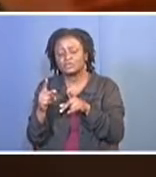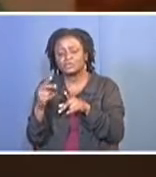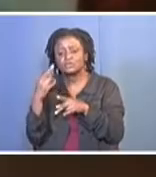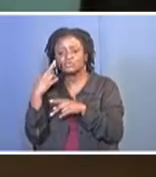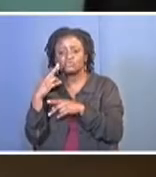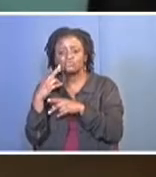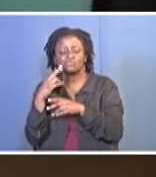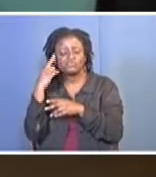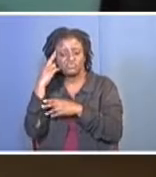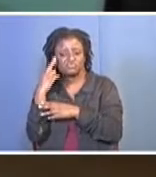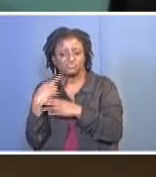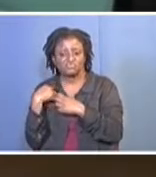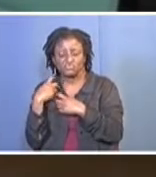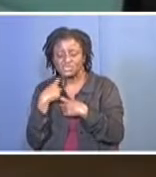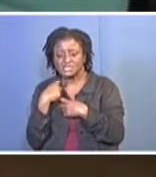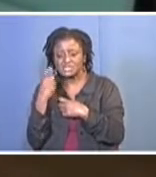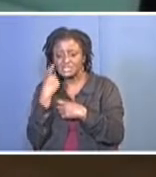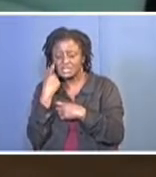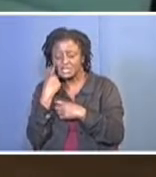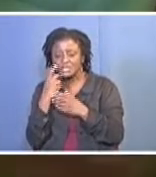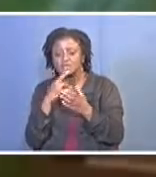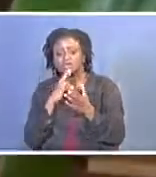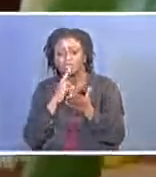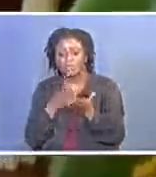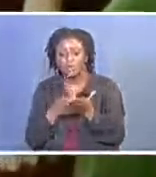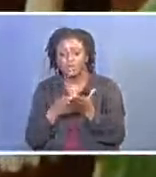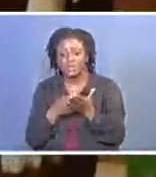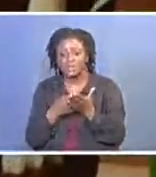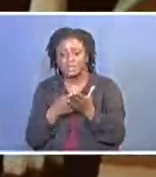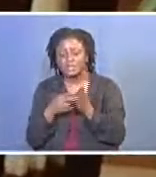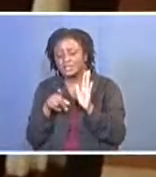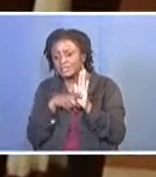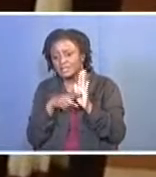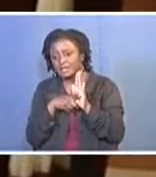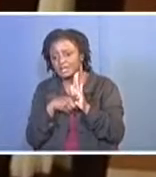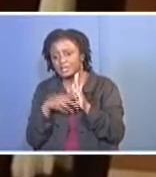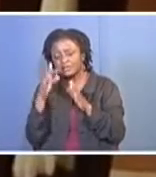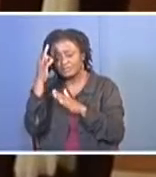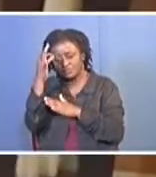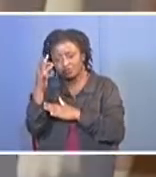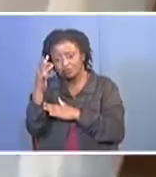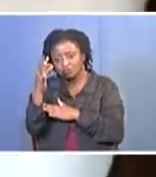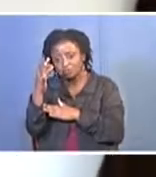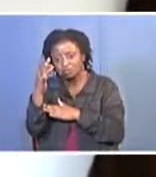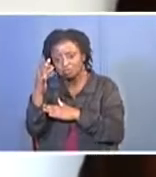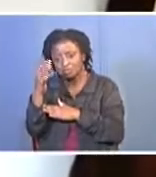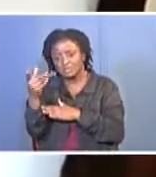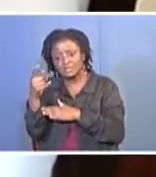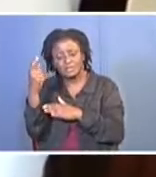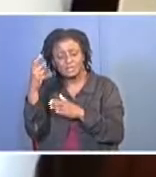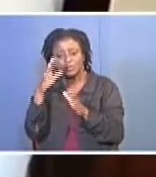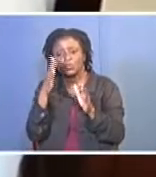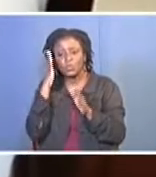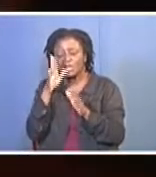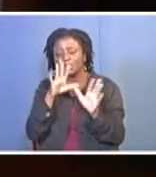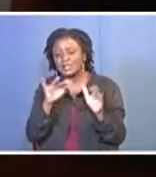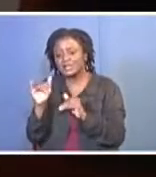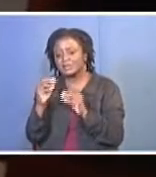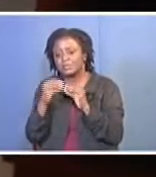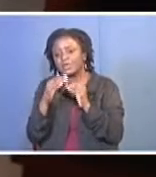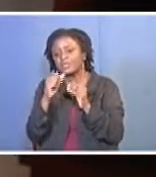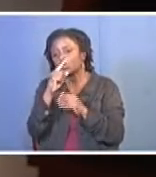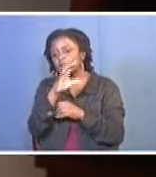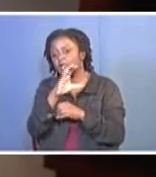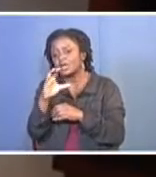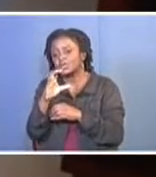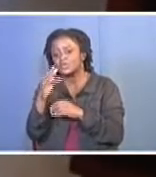foreseeable future as a primary reason for ceasing operations in New Providence, a move that will leave more than 100 Bahamians out of work. Cooper